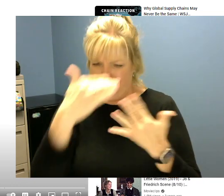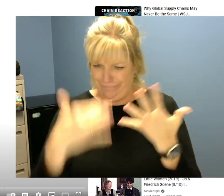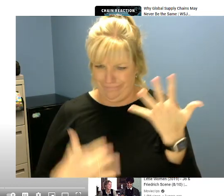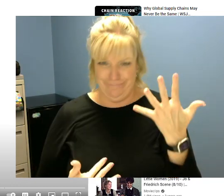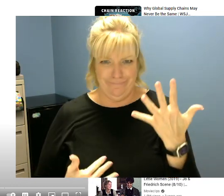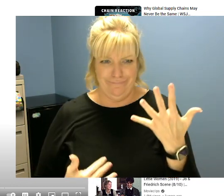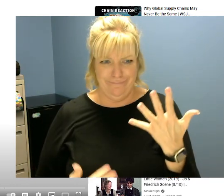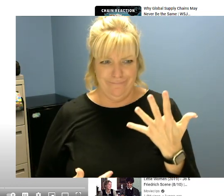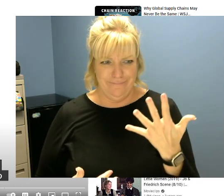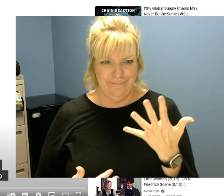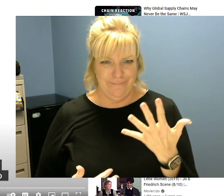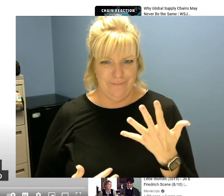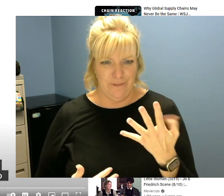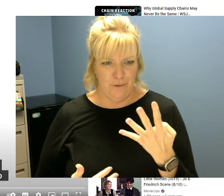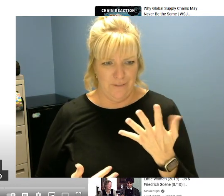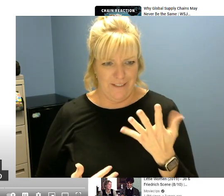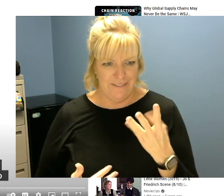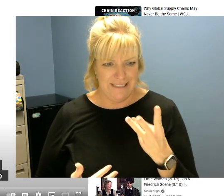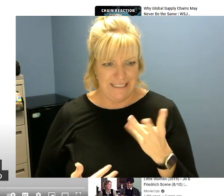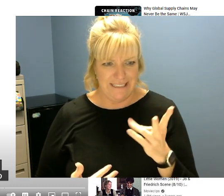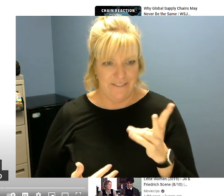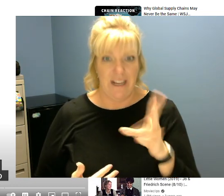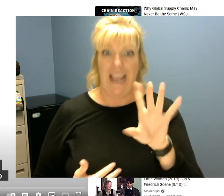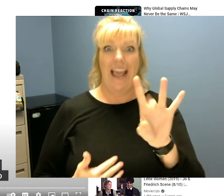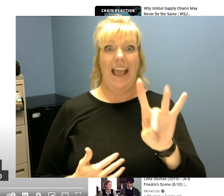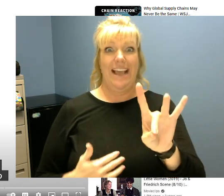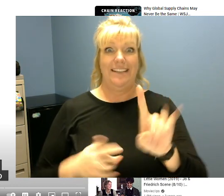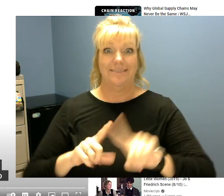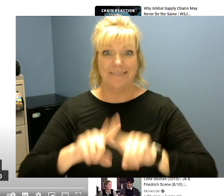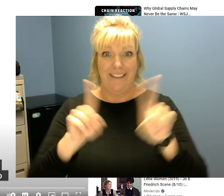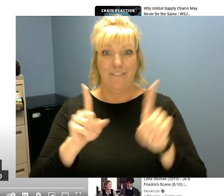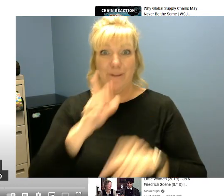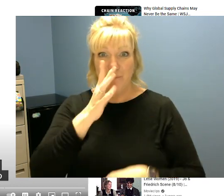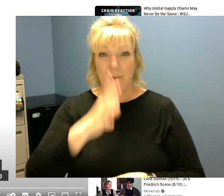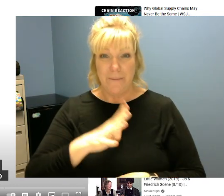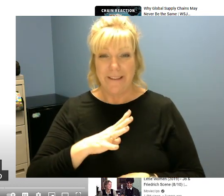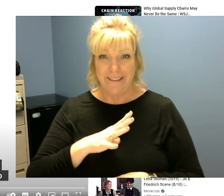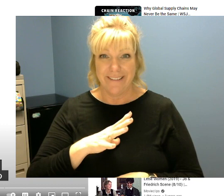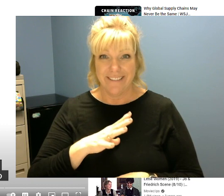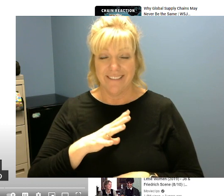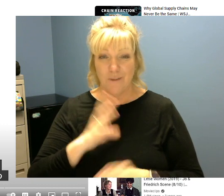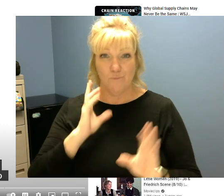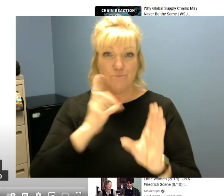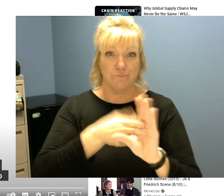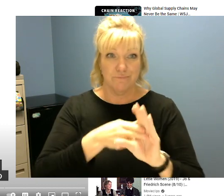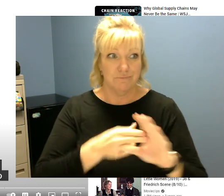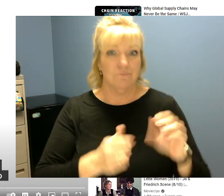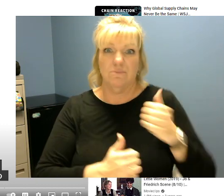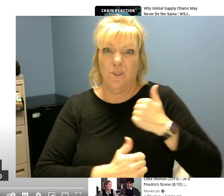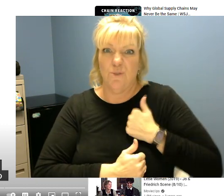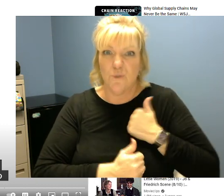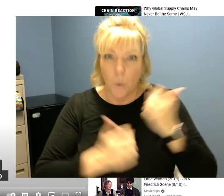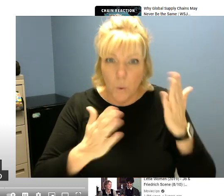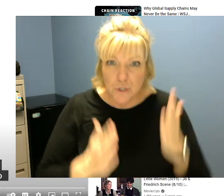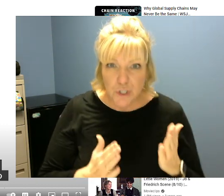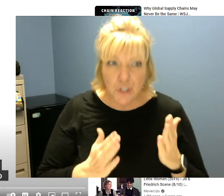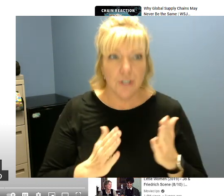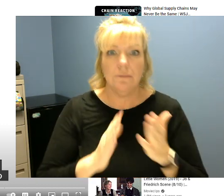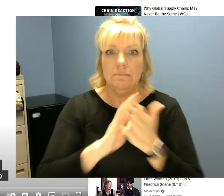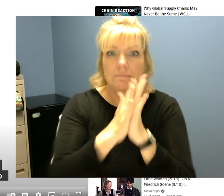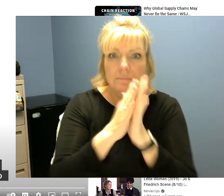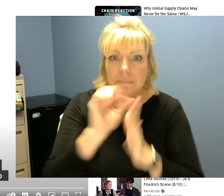4, 5, 6, 7, about 8 different women that are serving as soldiers or